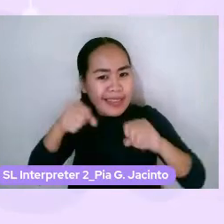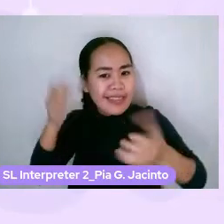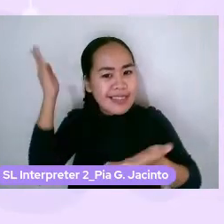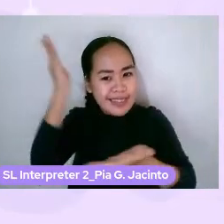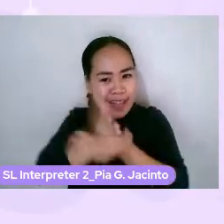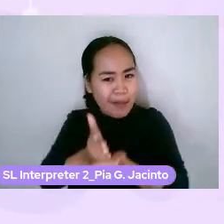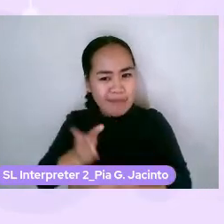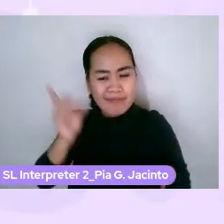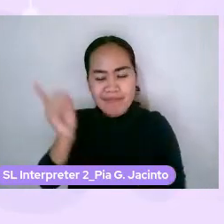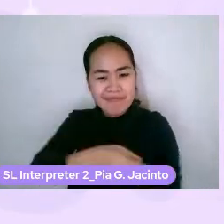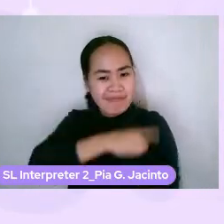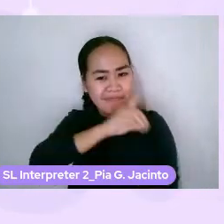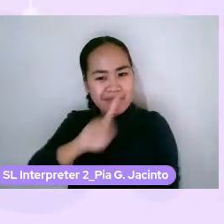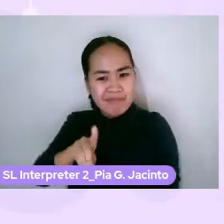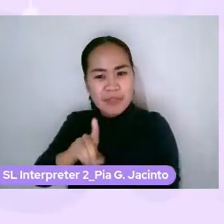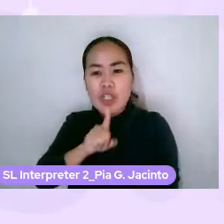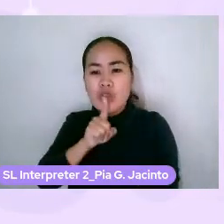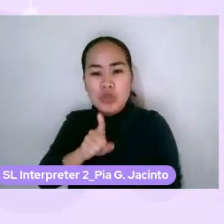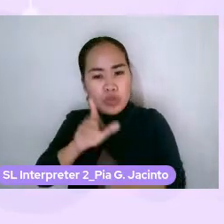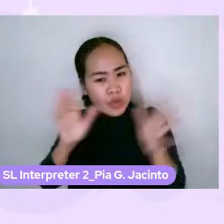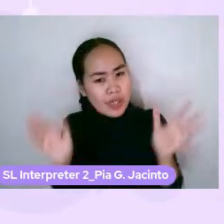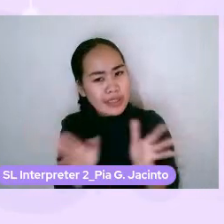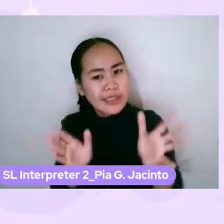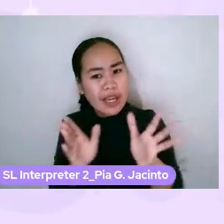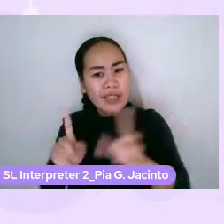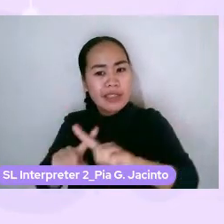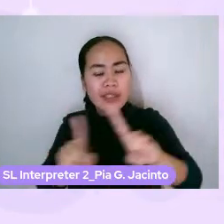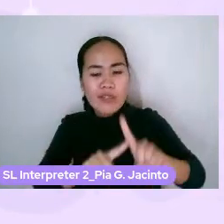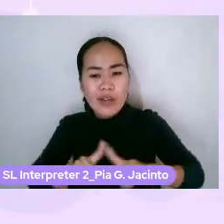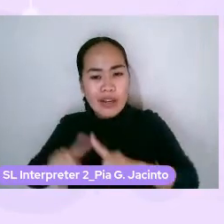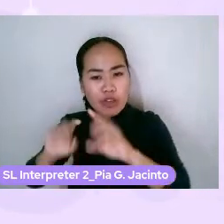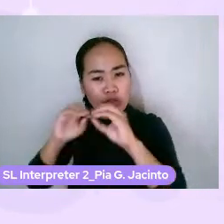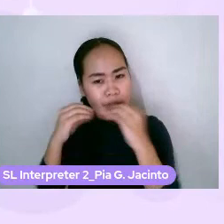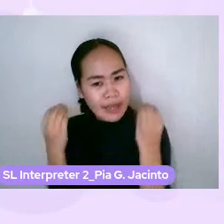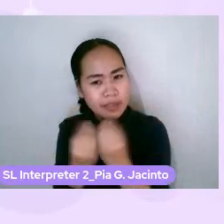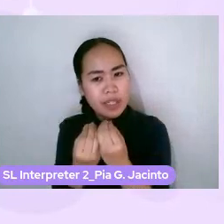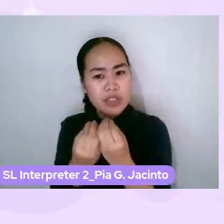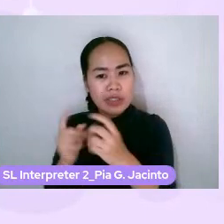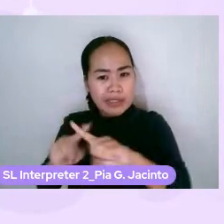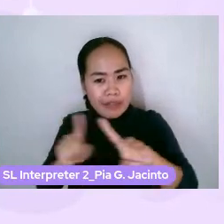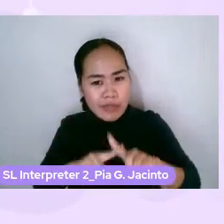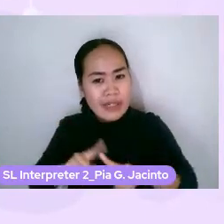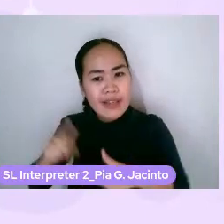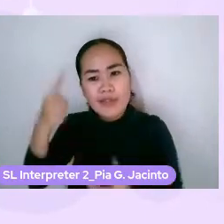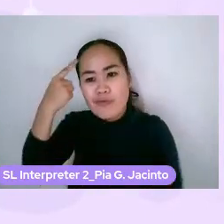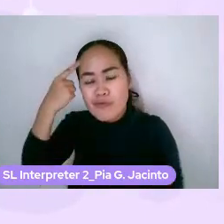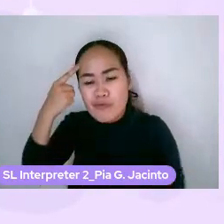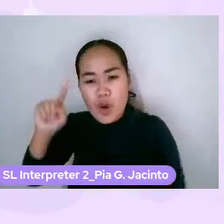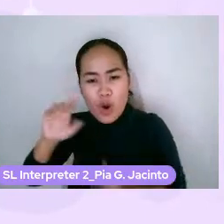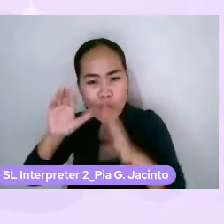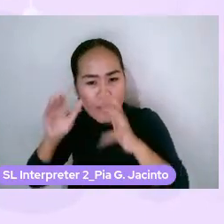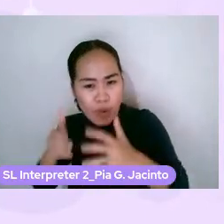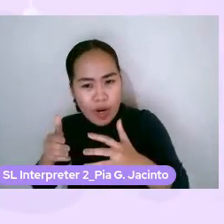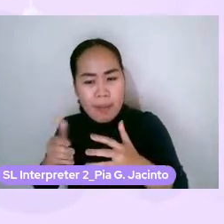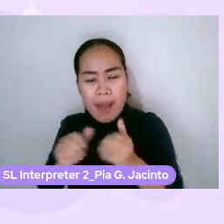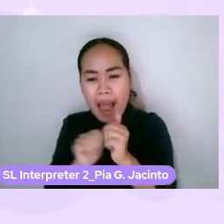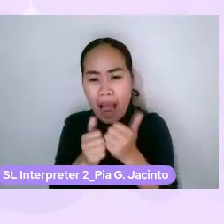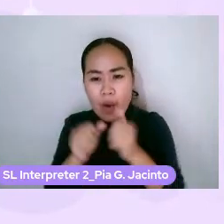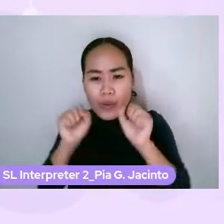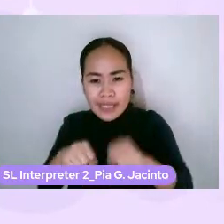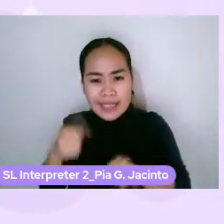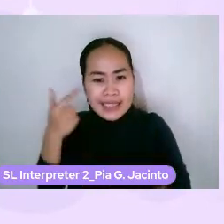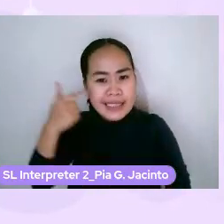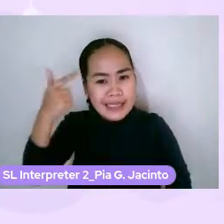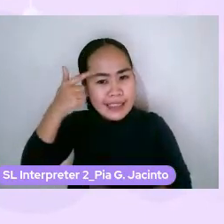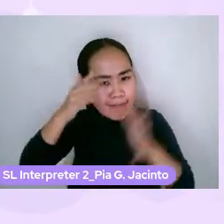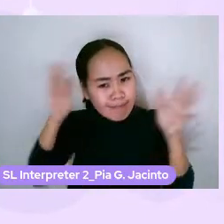discrimination. We also encourage agencies and stakeholders to ensure a gender perspective in programs, activities, and